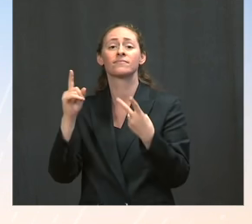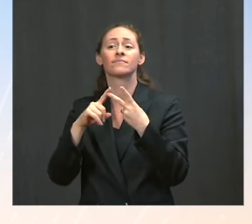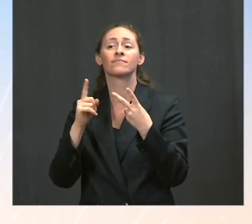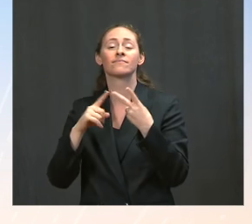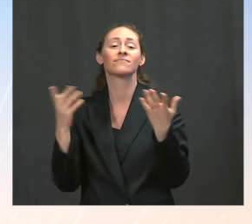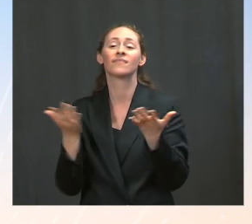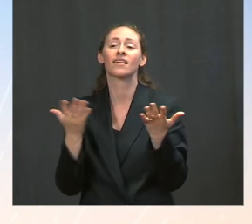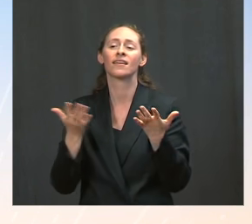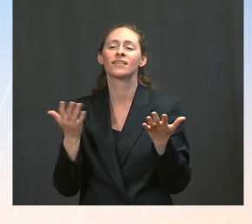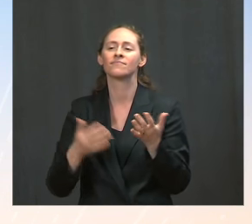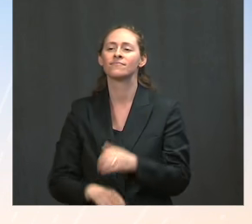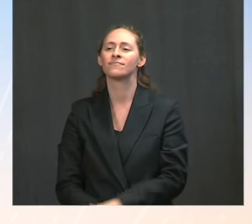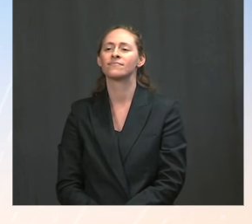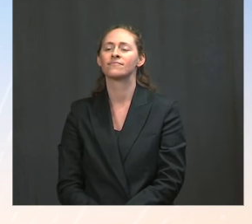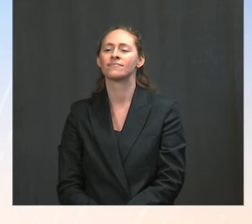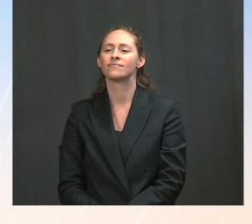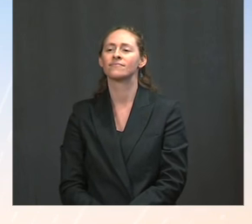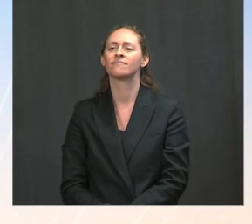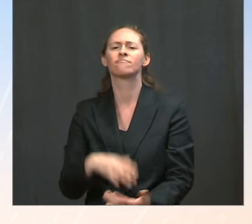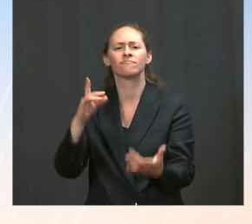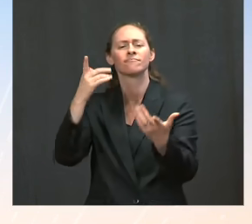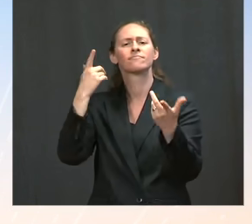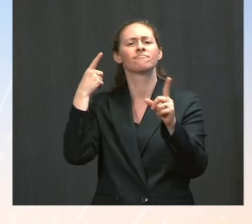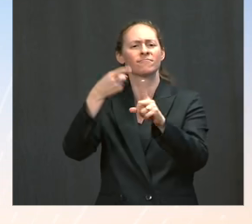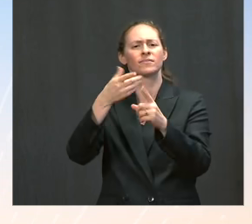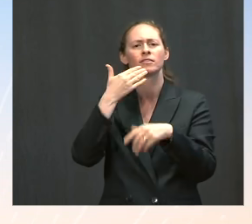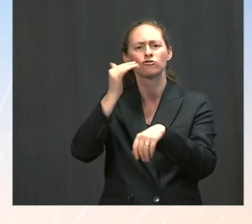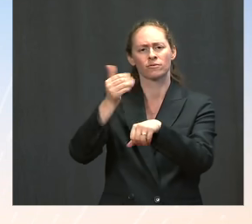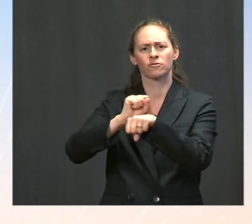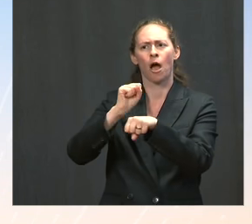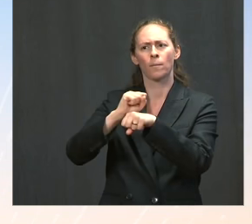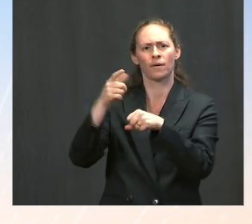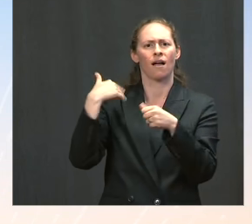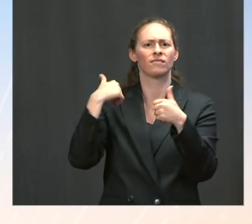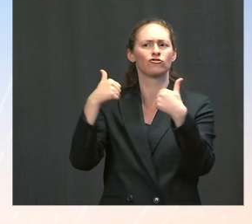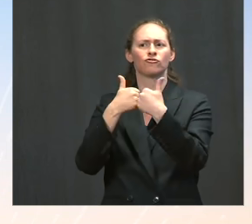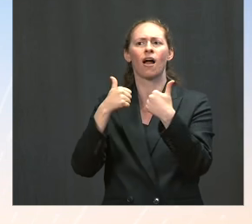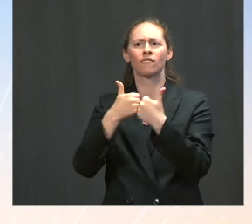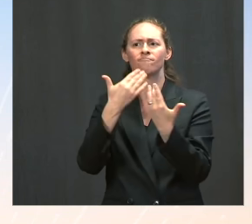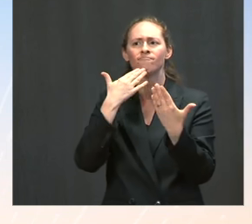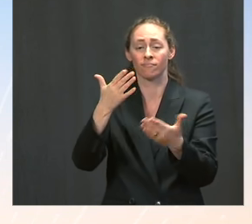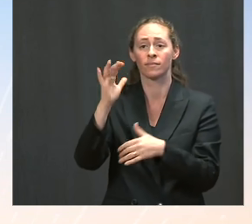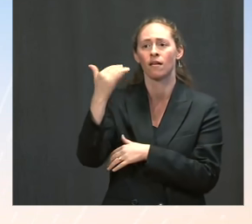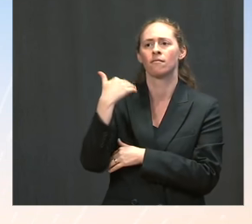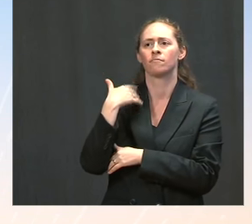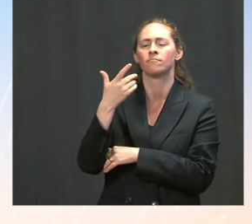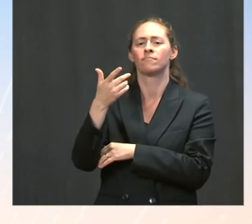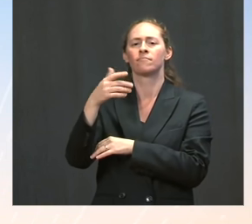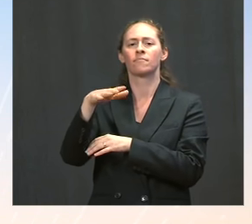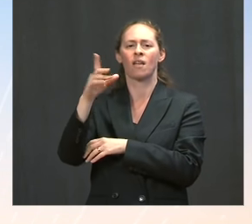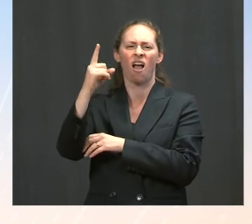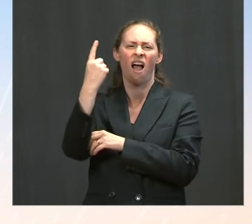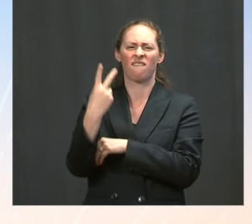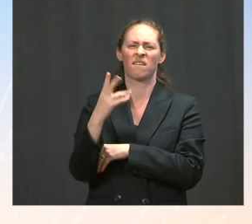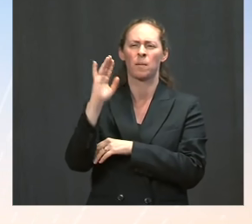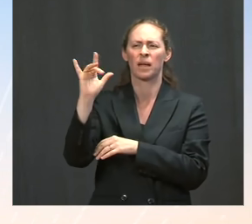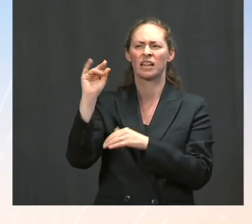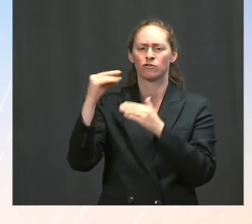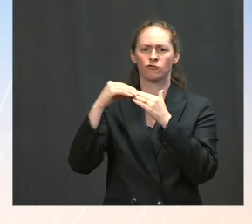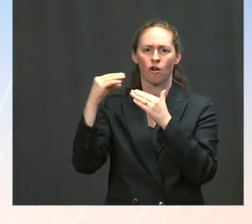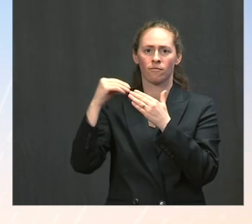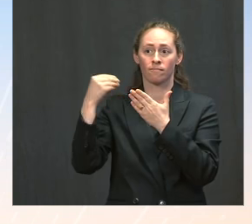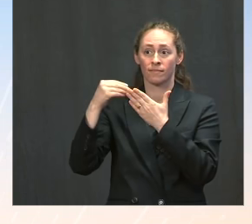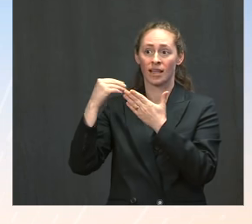which allocates $500 million towards industry-led workforce training and apprenticeship programs with a